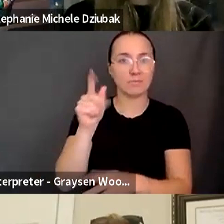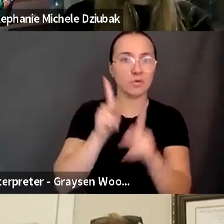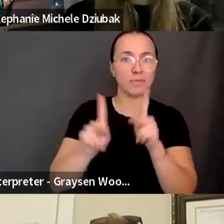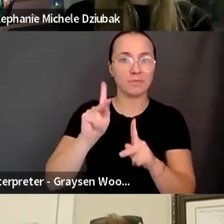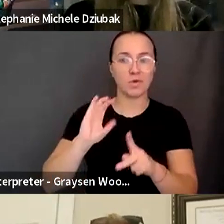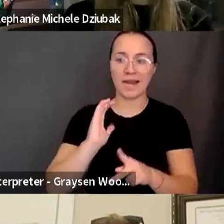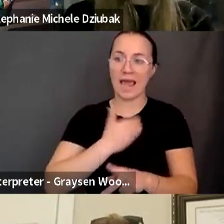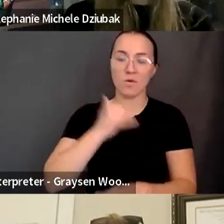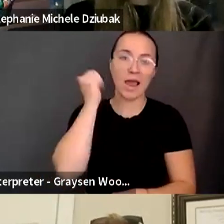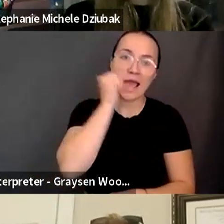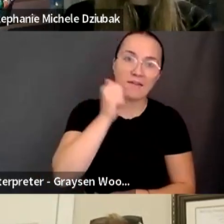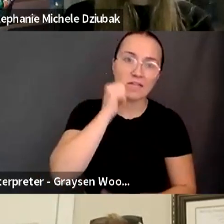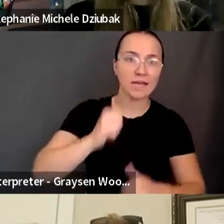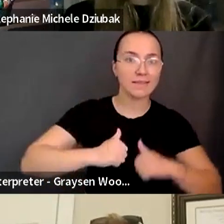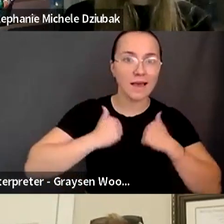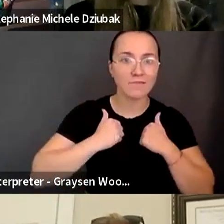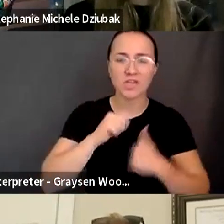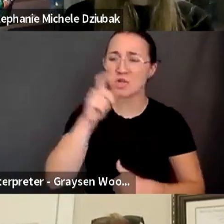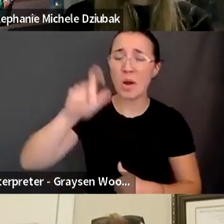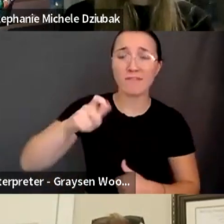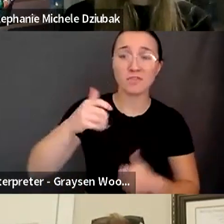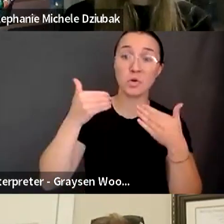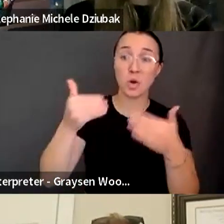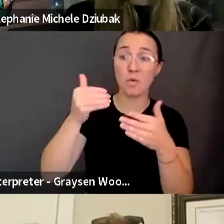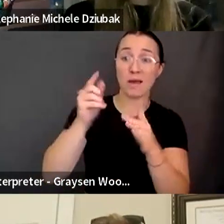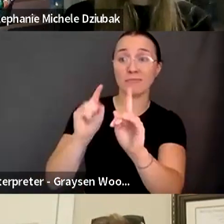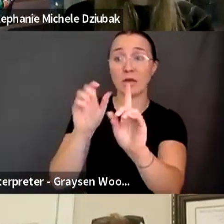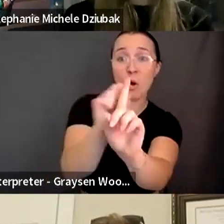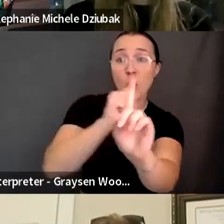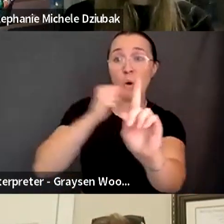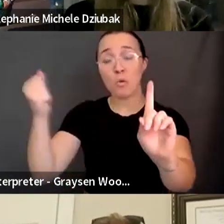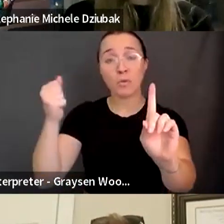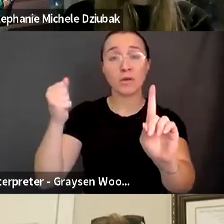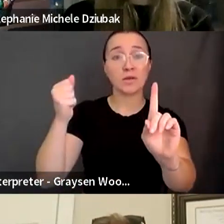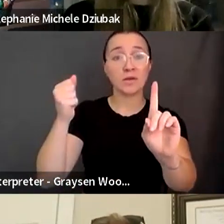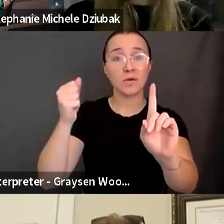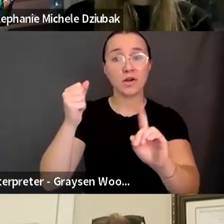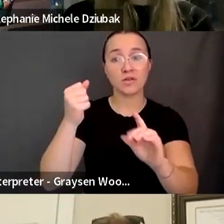always rush ahead to open a door for a wheelchair user. She's